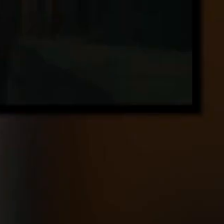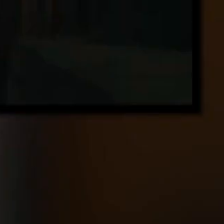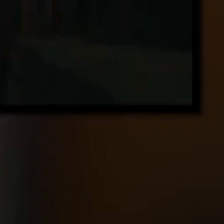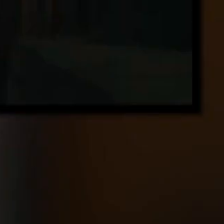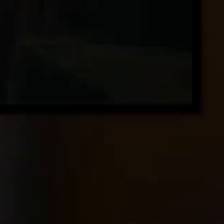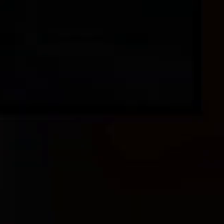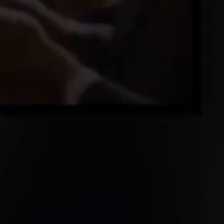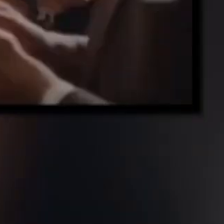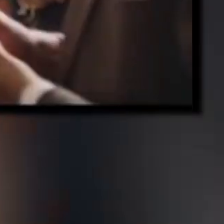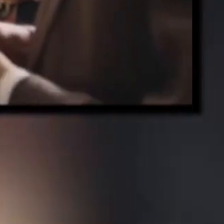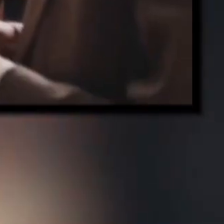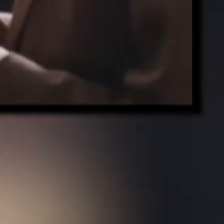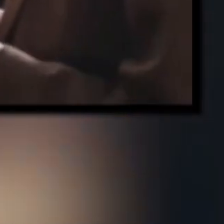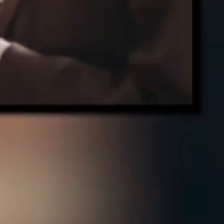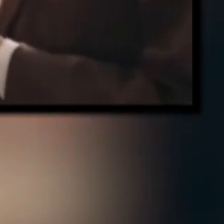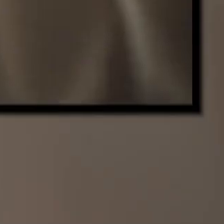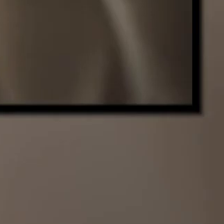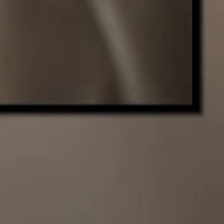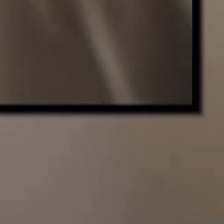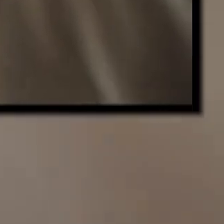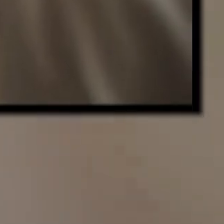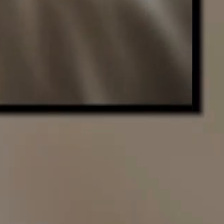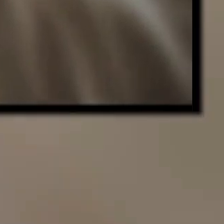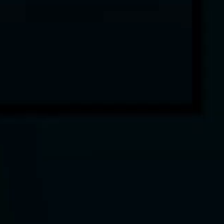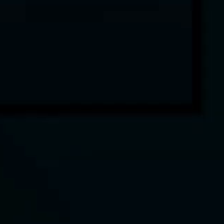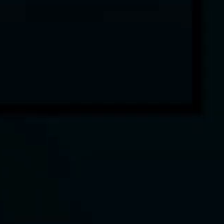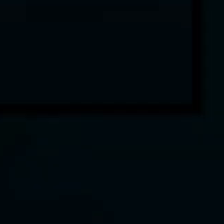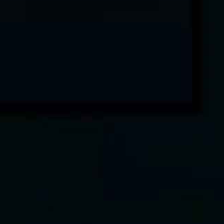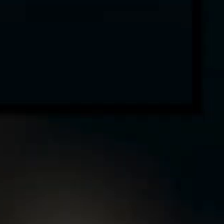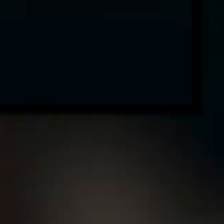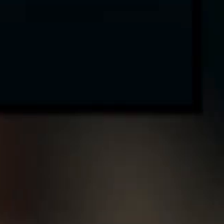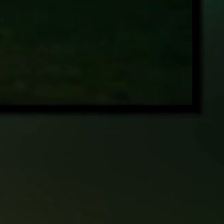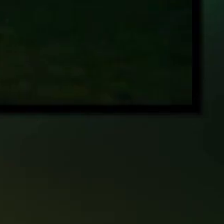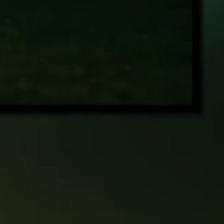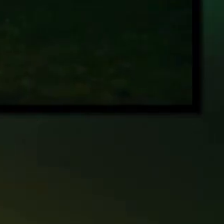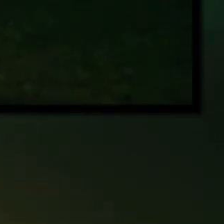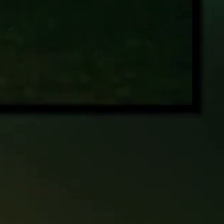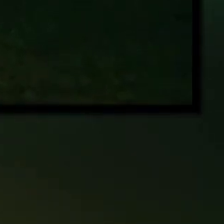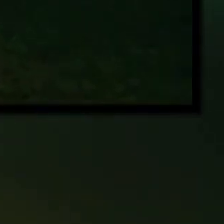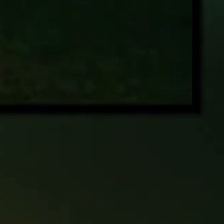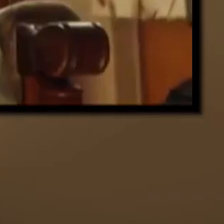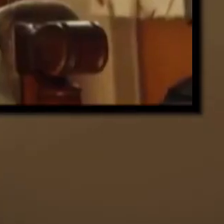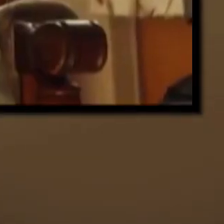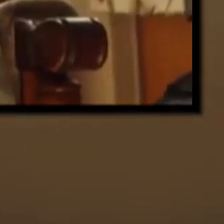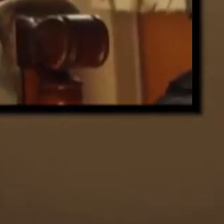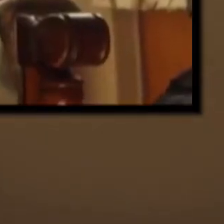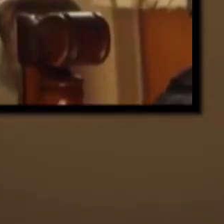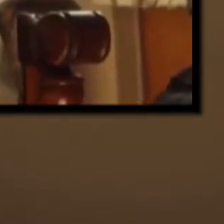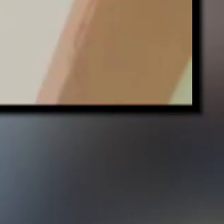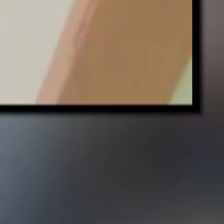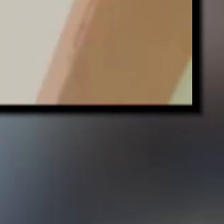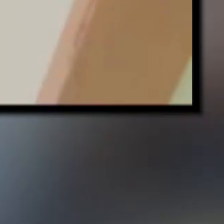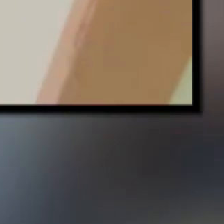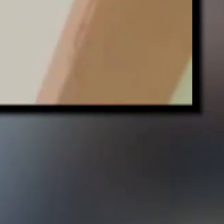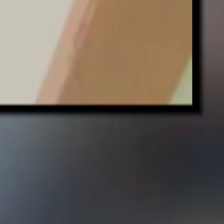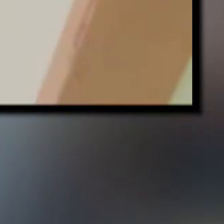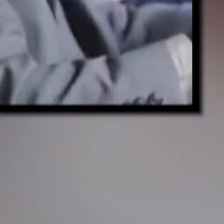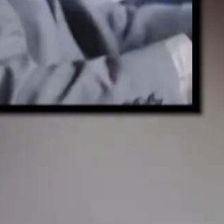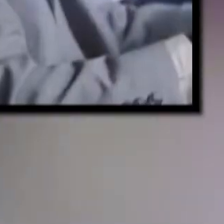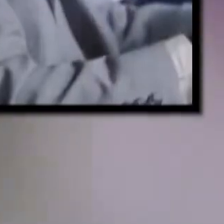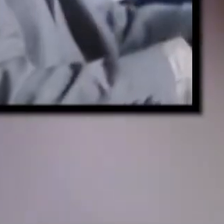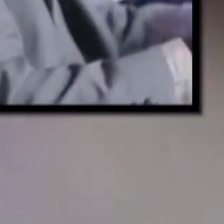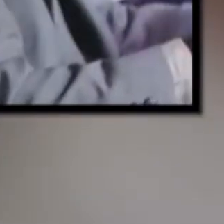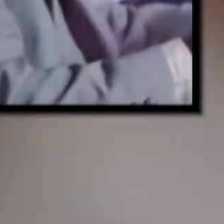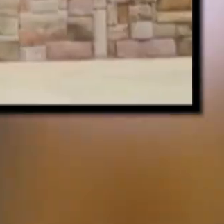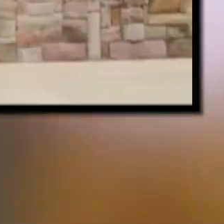When something happened to the Negroes in the South, I said, well, that's their business, not mine. Now I know what happens to